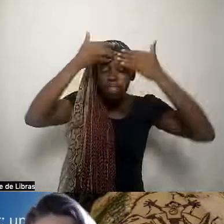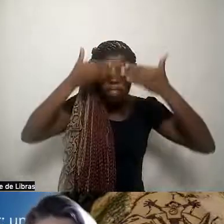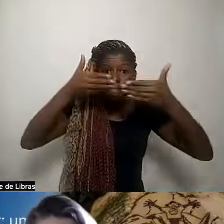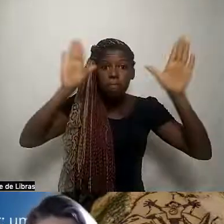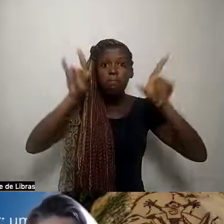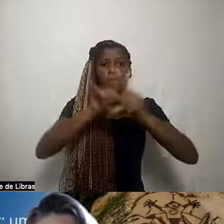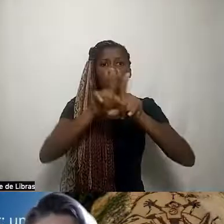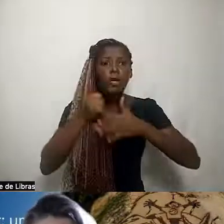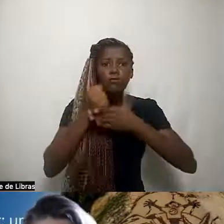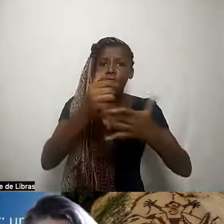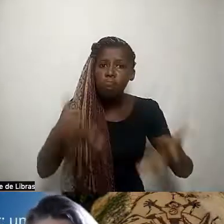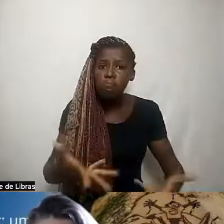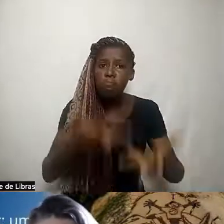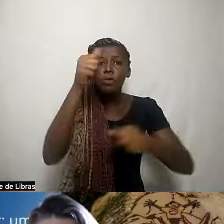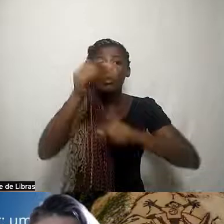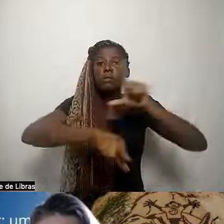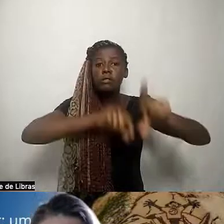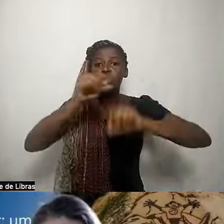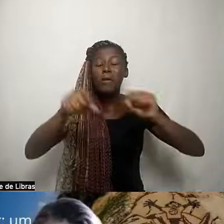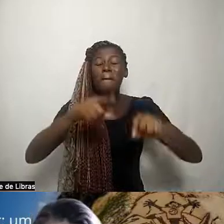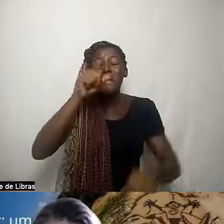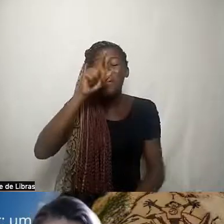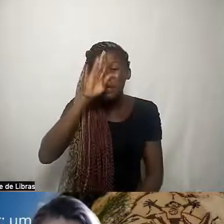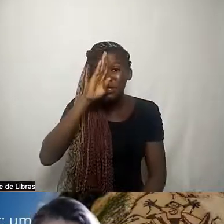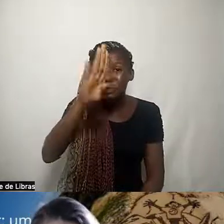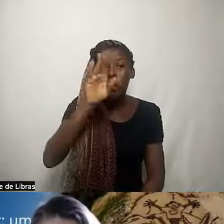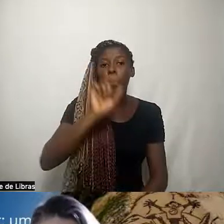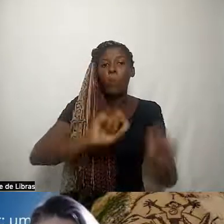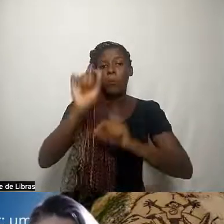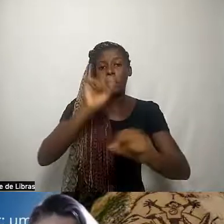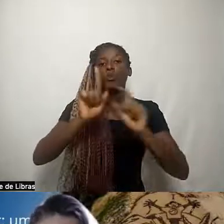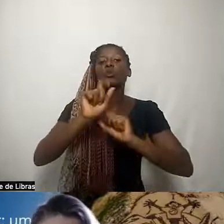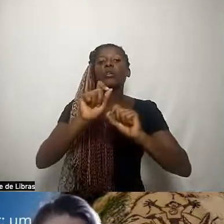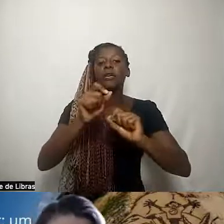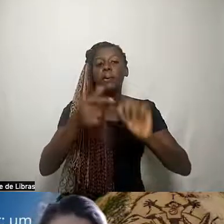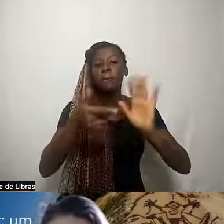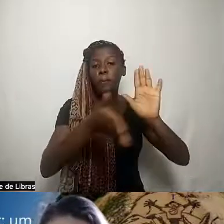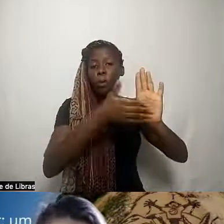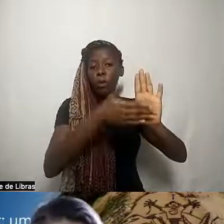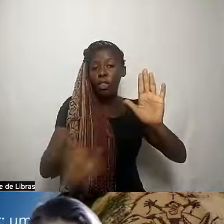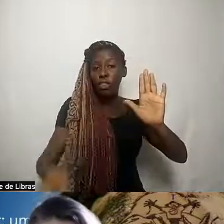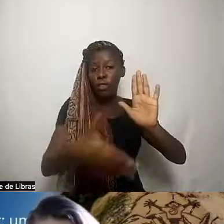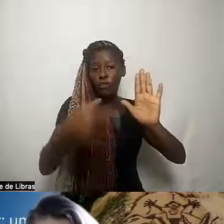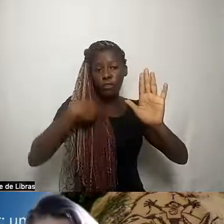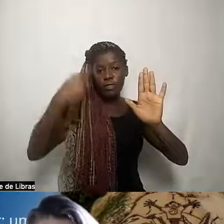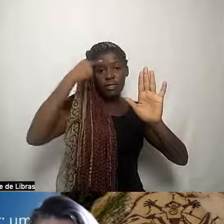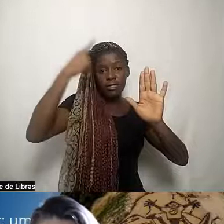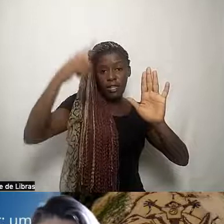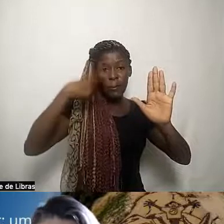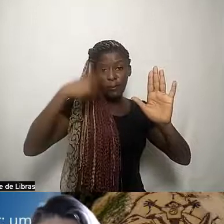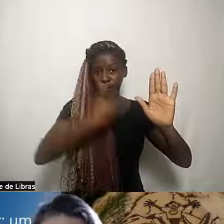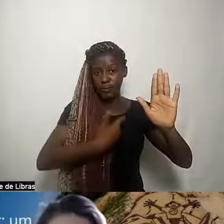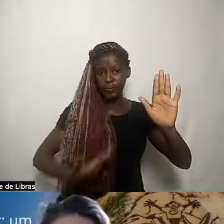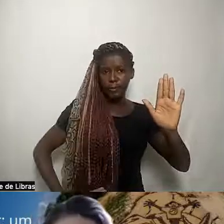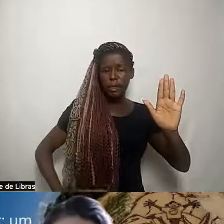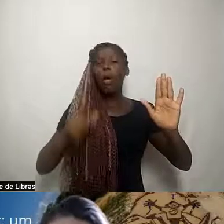awareness and conservation, and improve decisions on and the